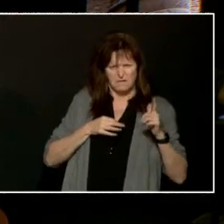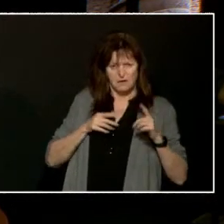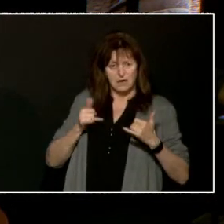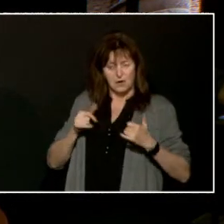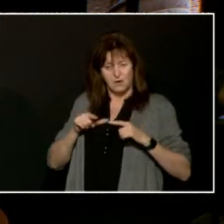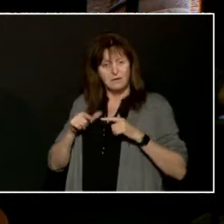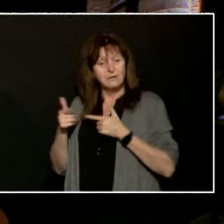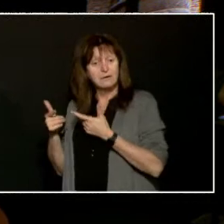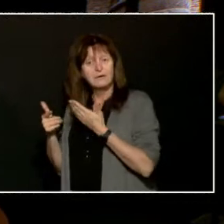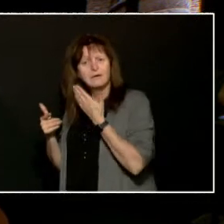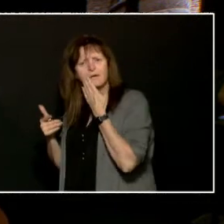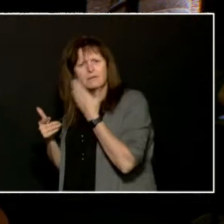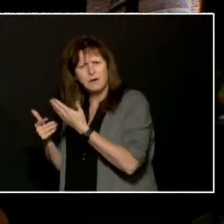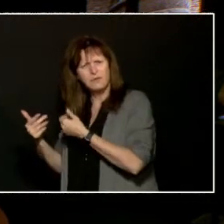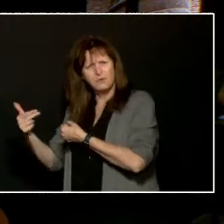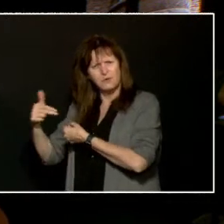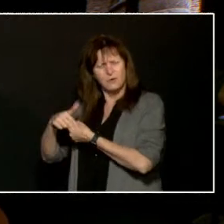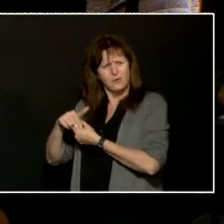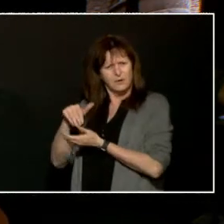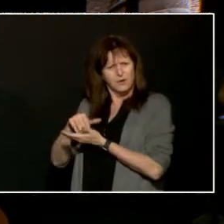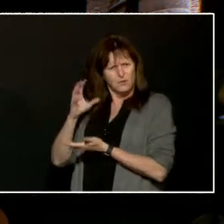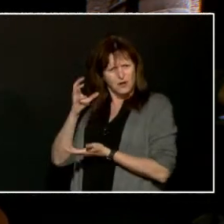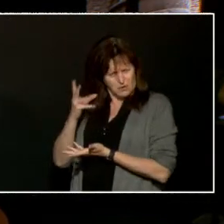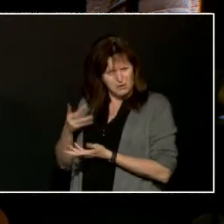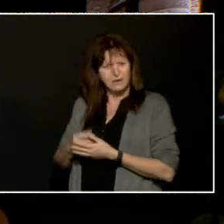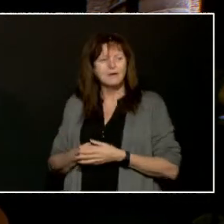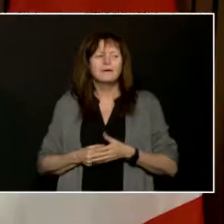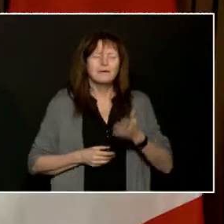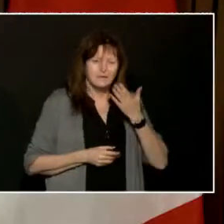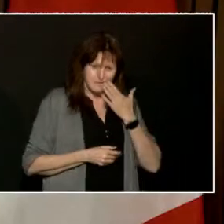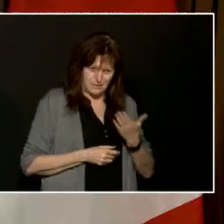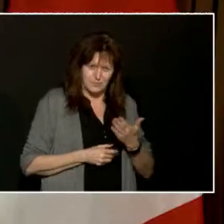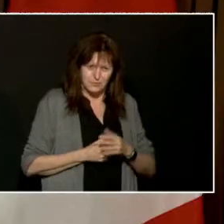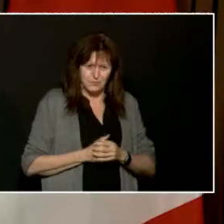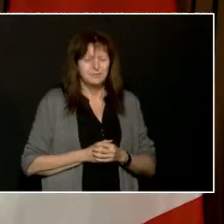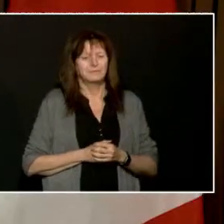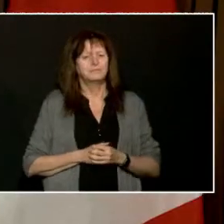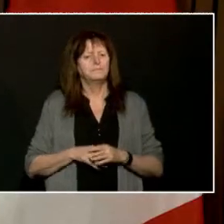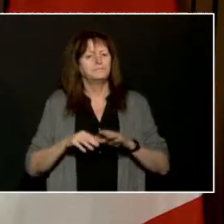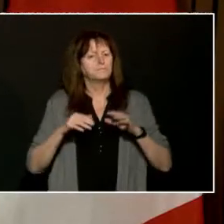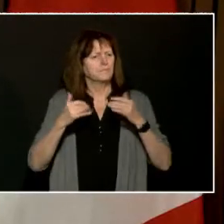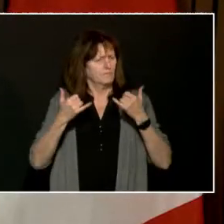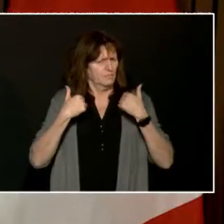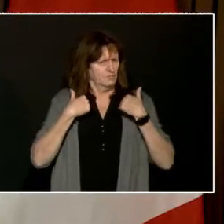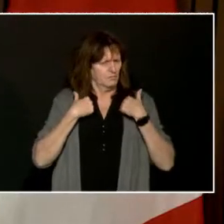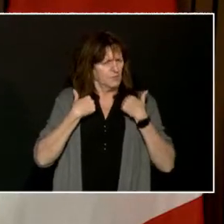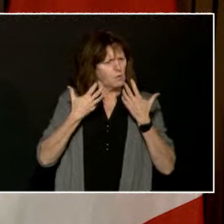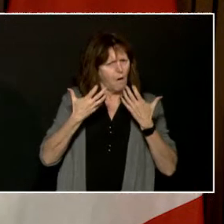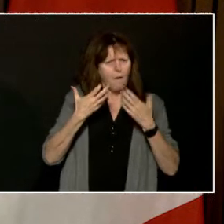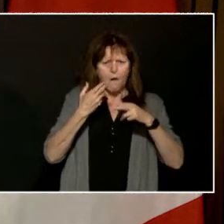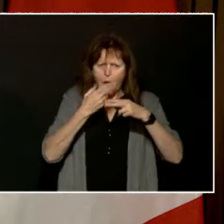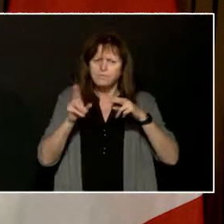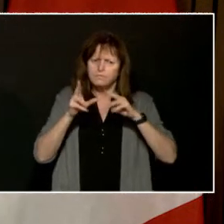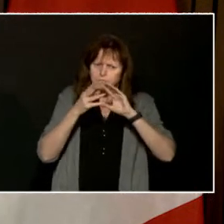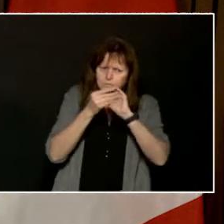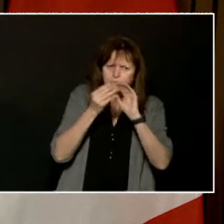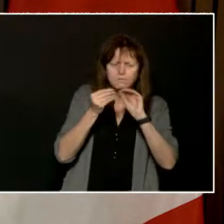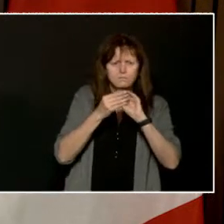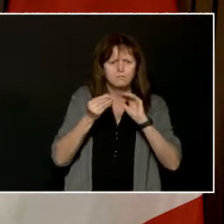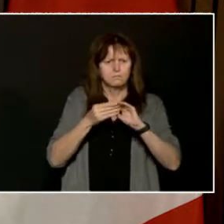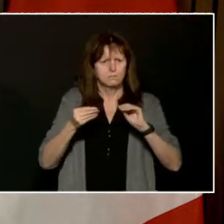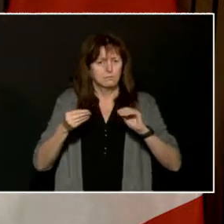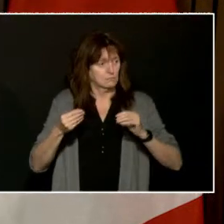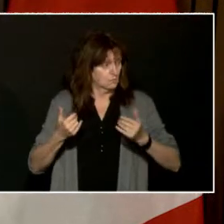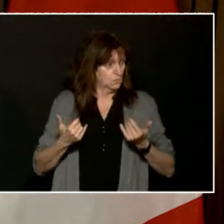Thank you, Dr. Williams. So I want to keep my opening remarks brief today. Our picture today looks different. The direction